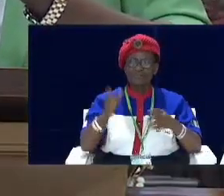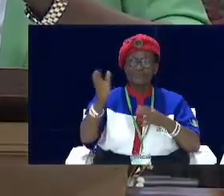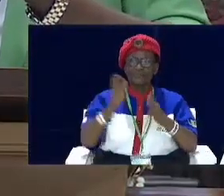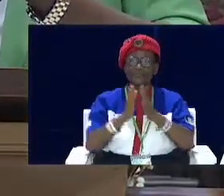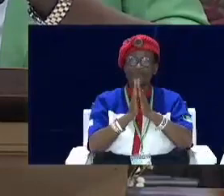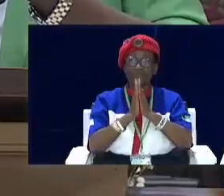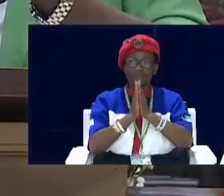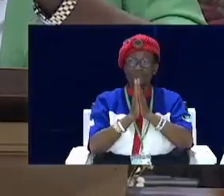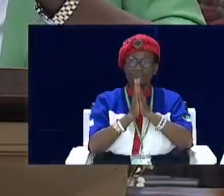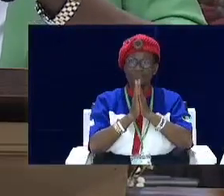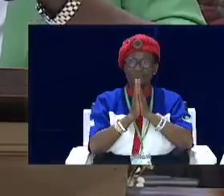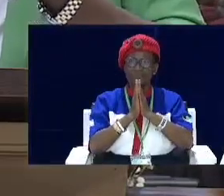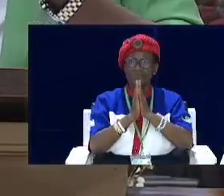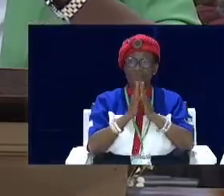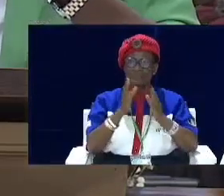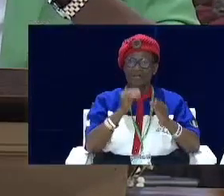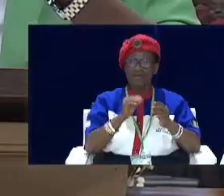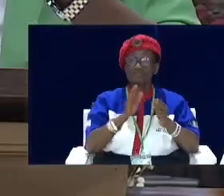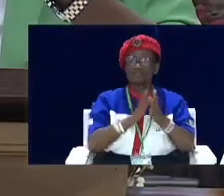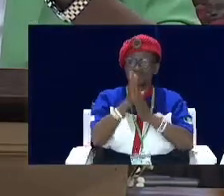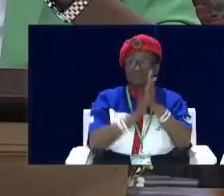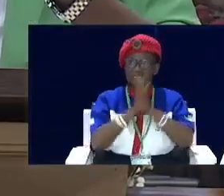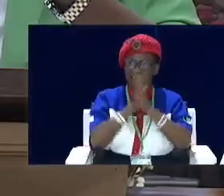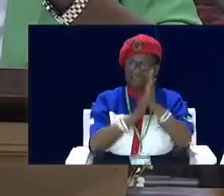And intercede for them.